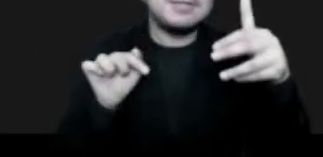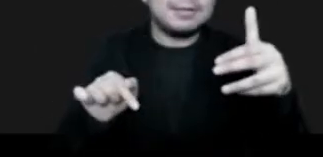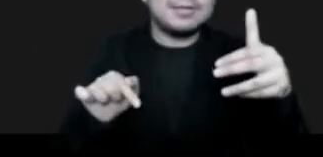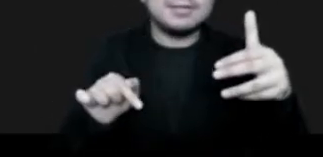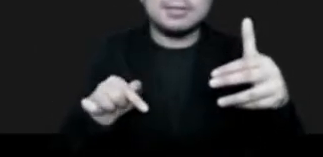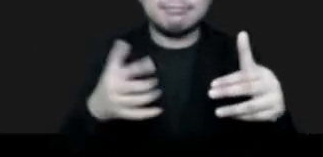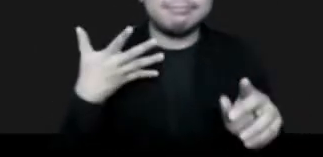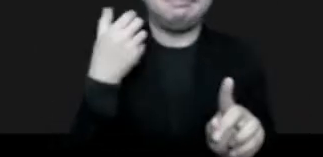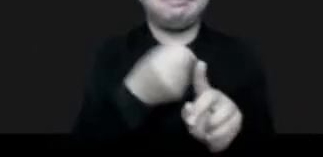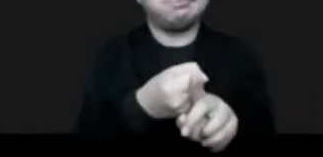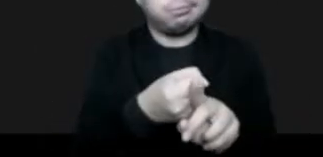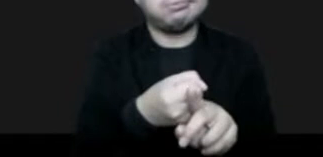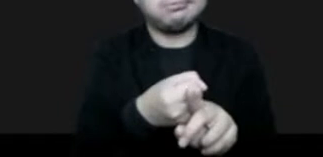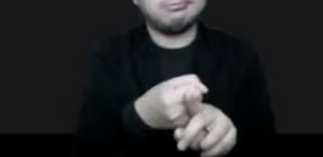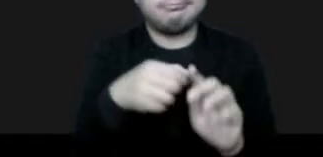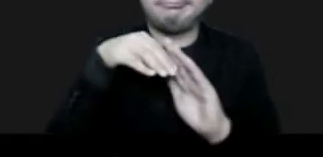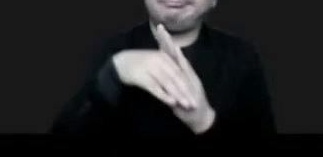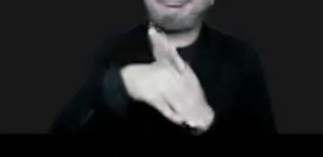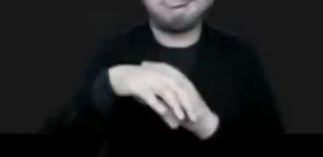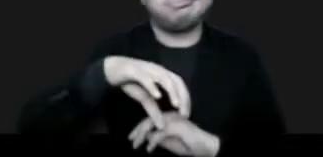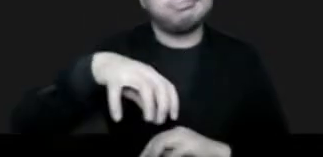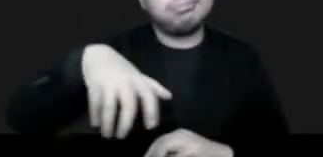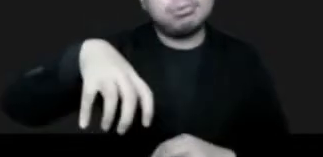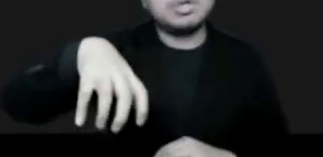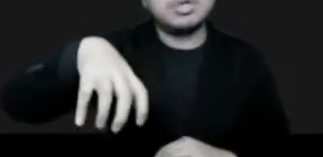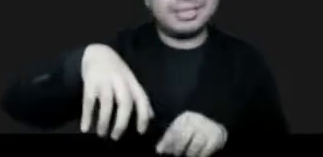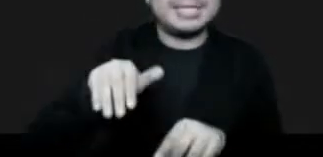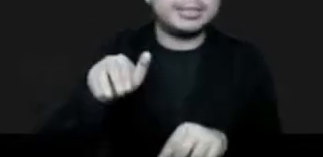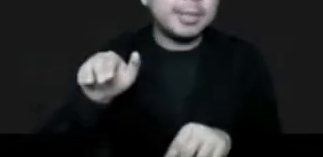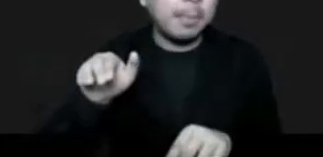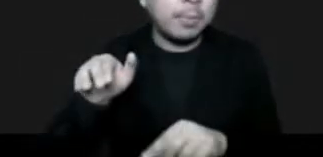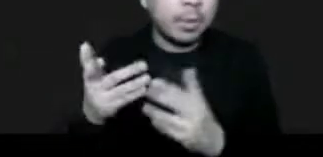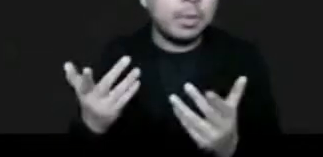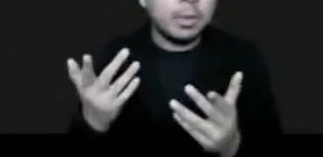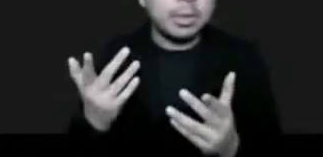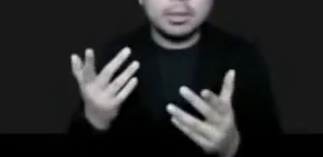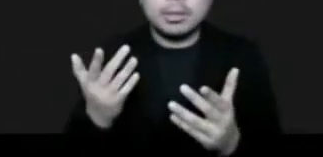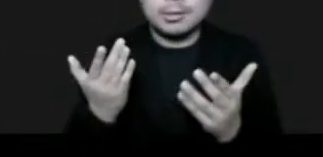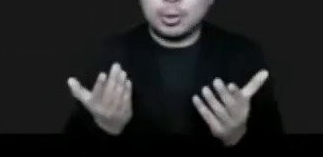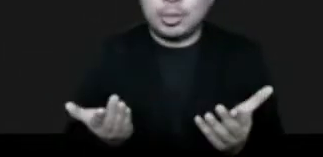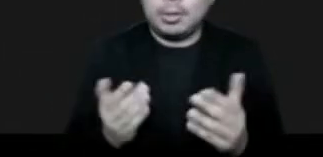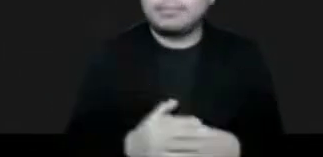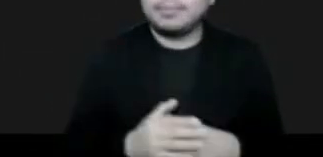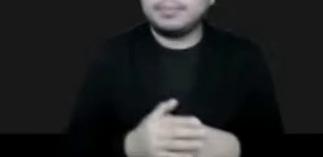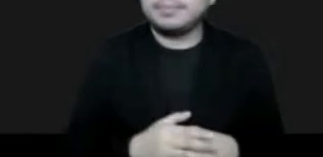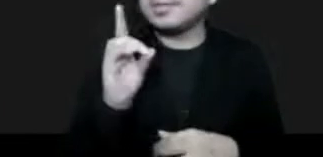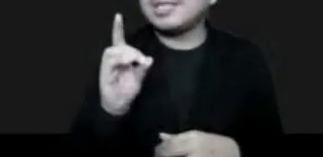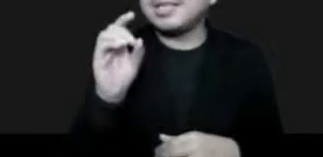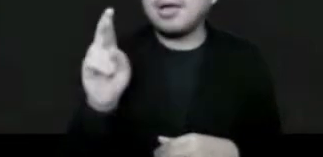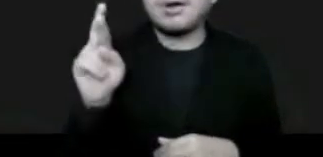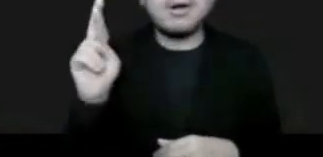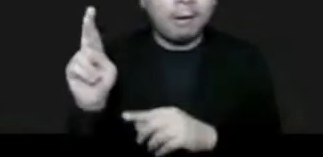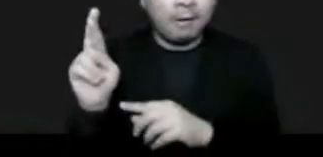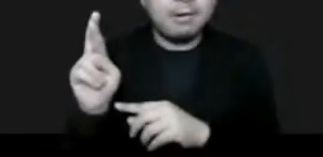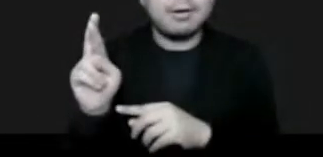impact to the country. And so the DRR fraternity has called all members